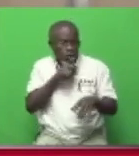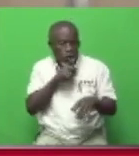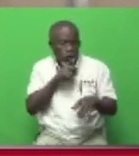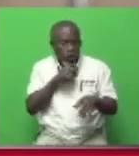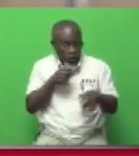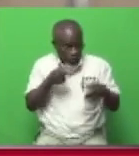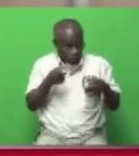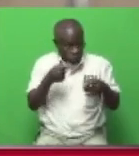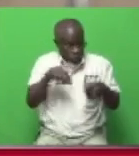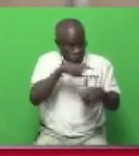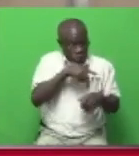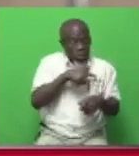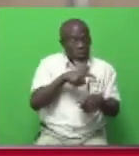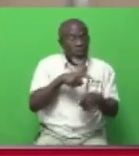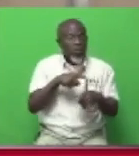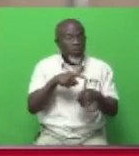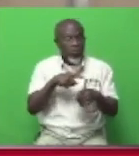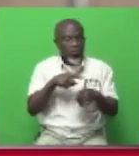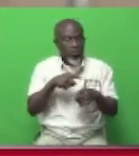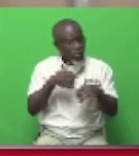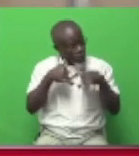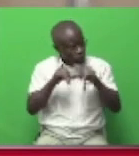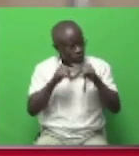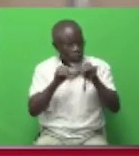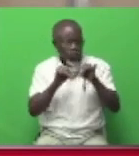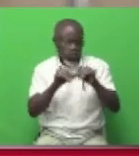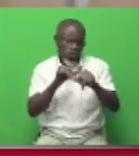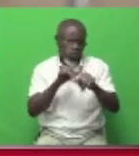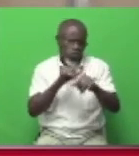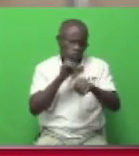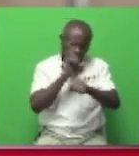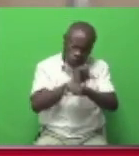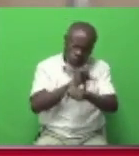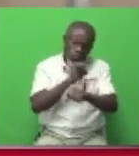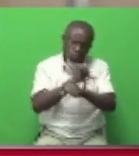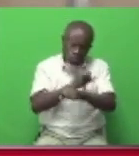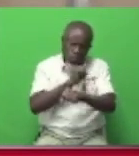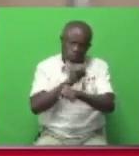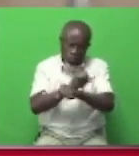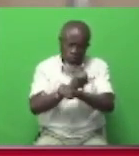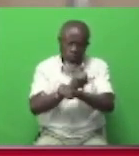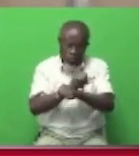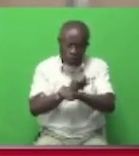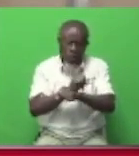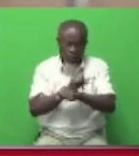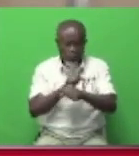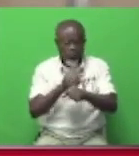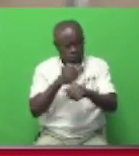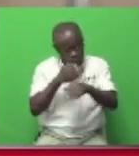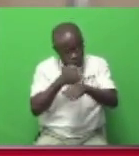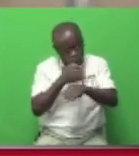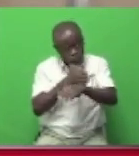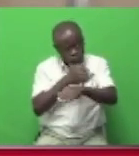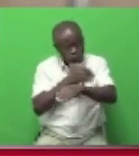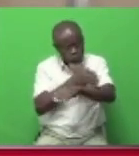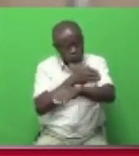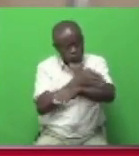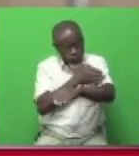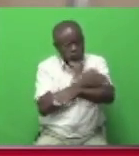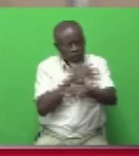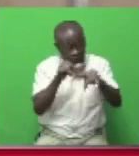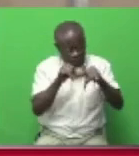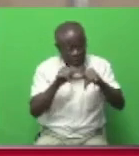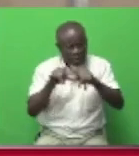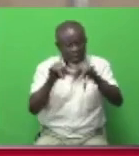the Registrar General's Department continues its work in upgrading these systems to ensure that, you